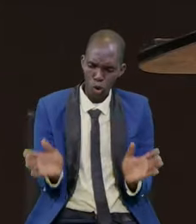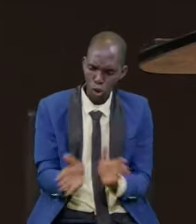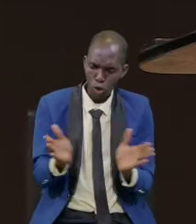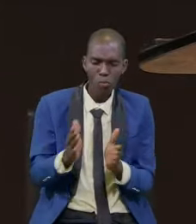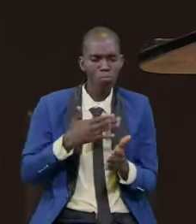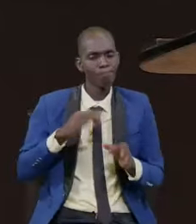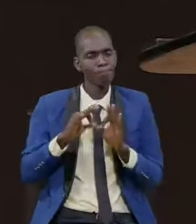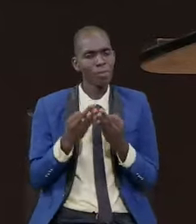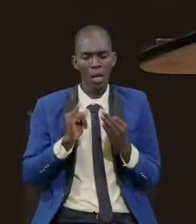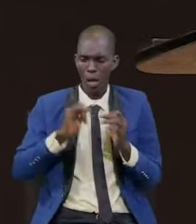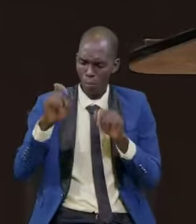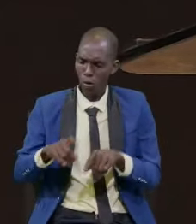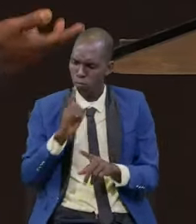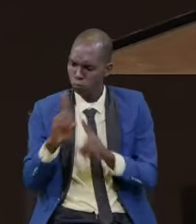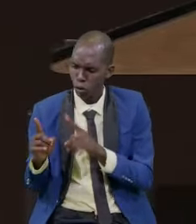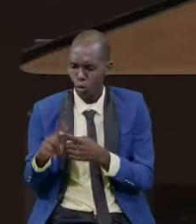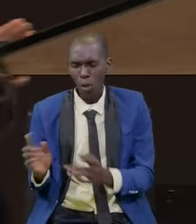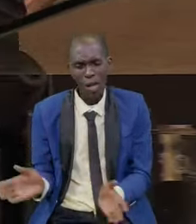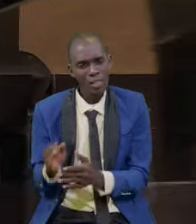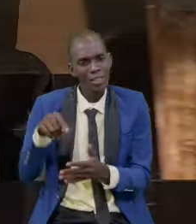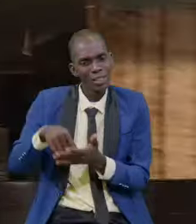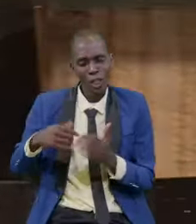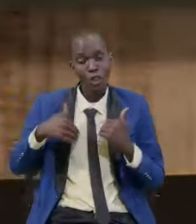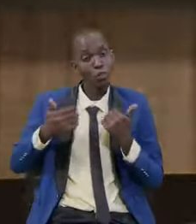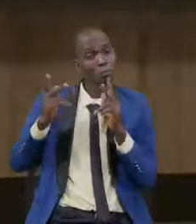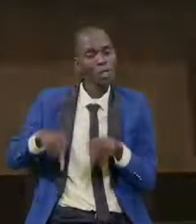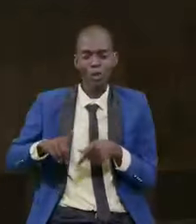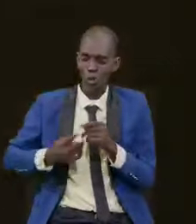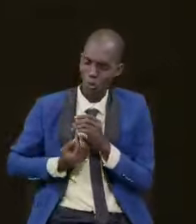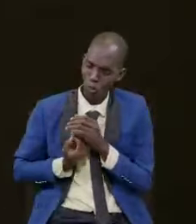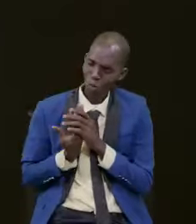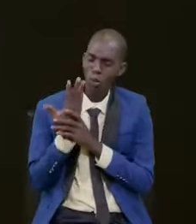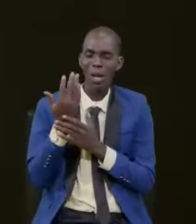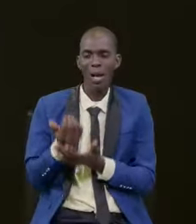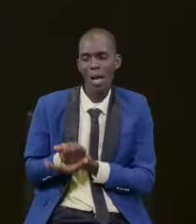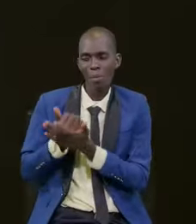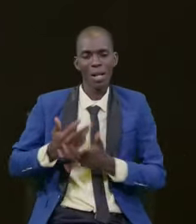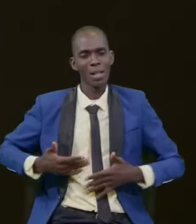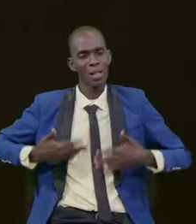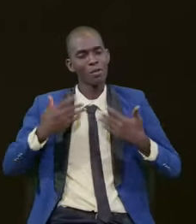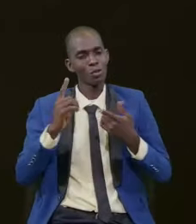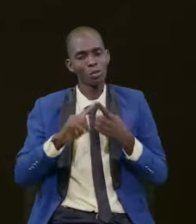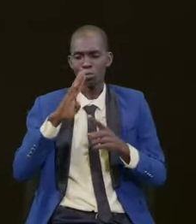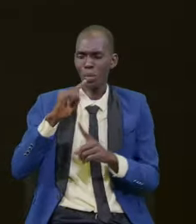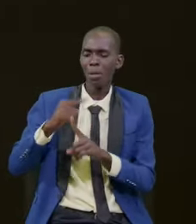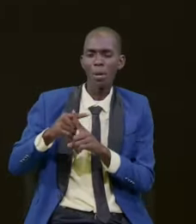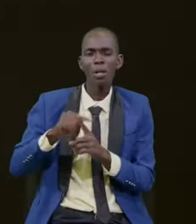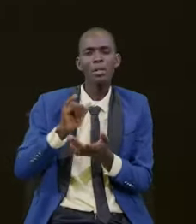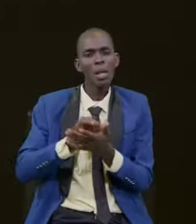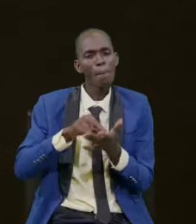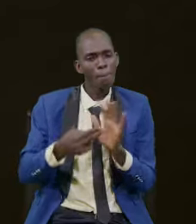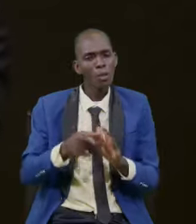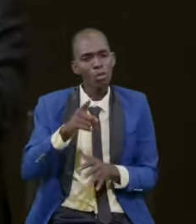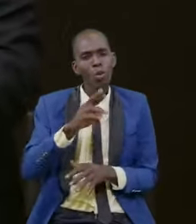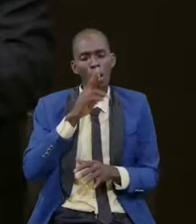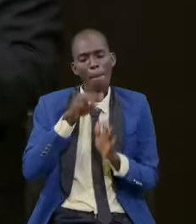young fellow. And I should make his life positive. Now, that's being thoughtful. That's being perfect. That's being